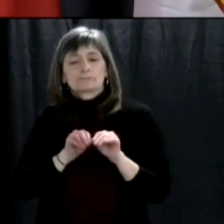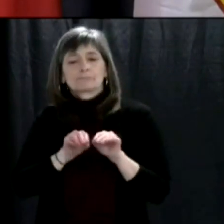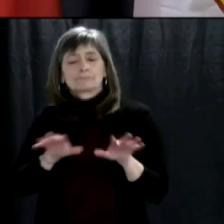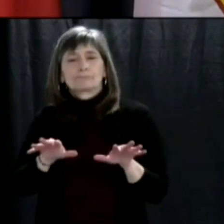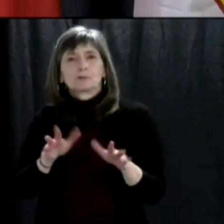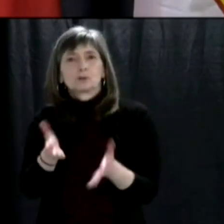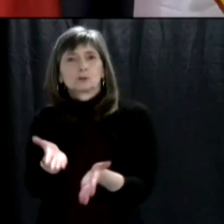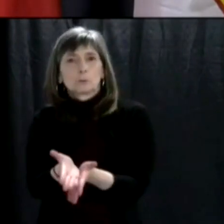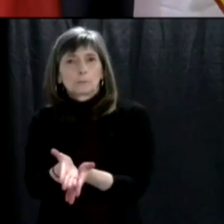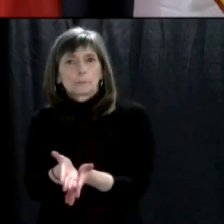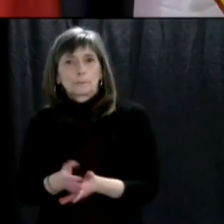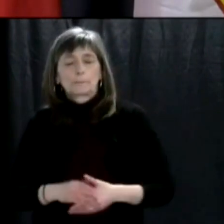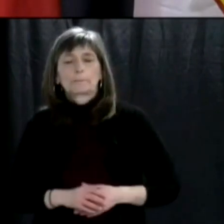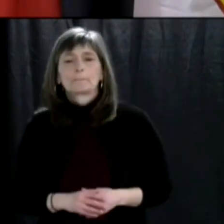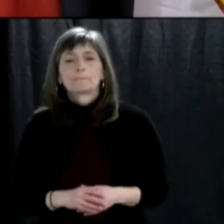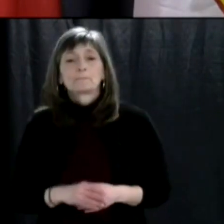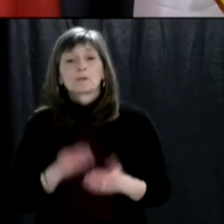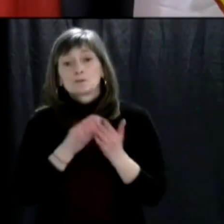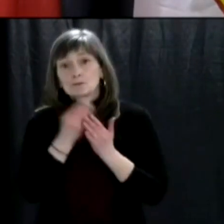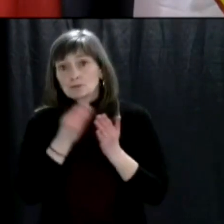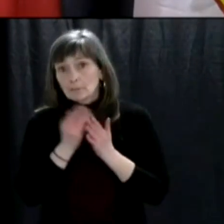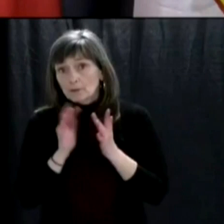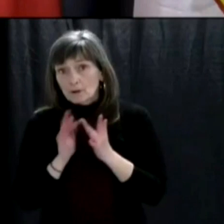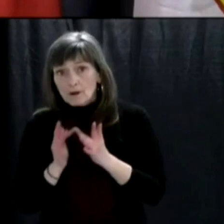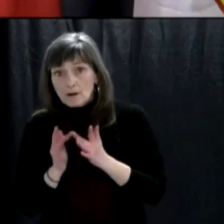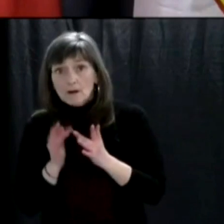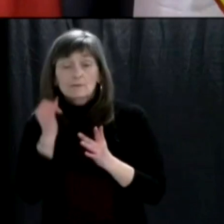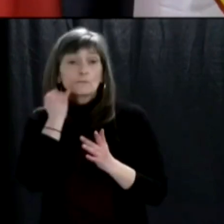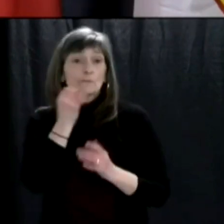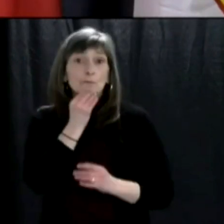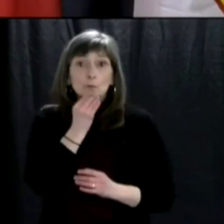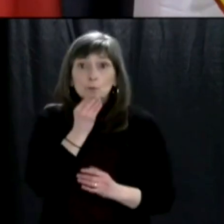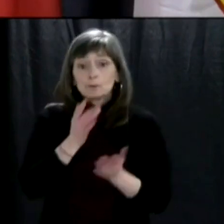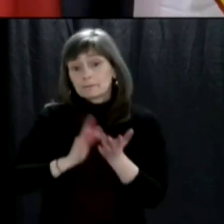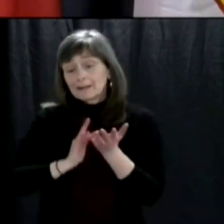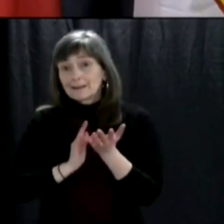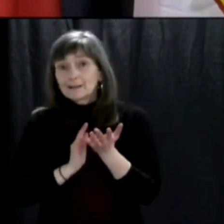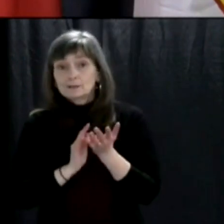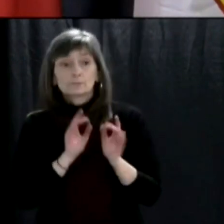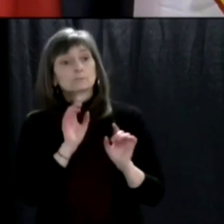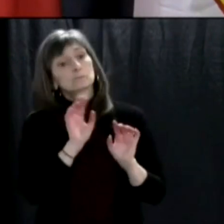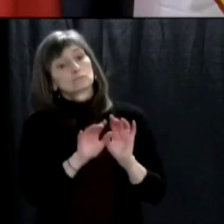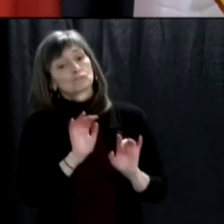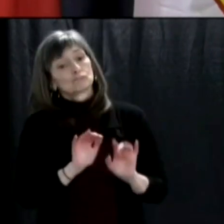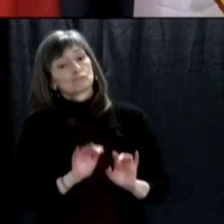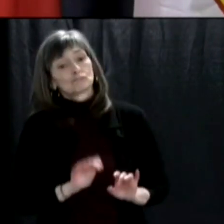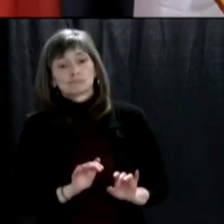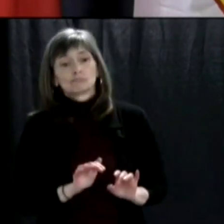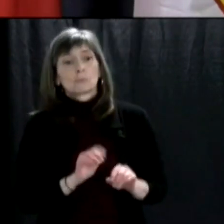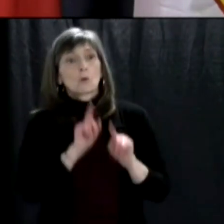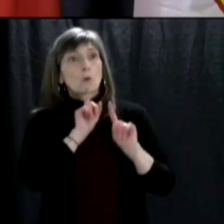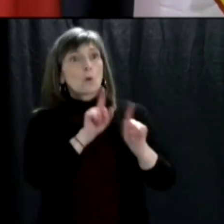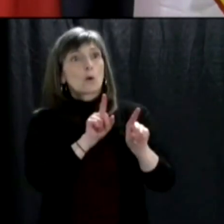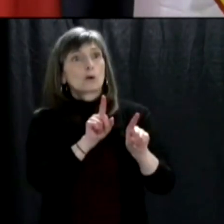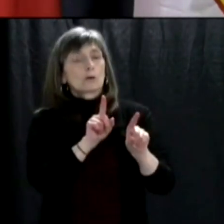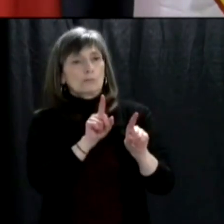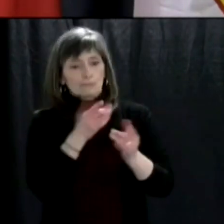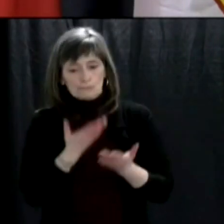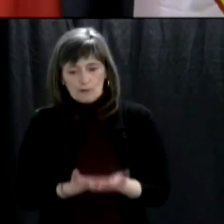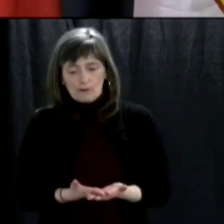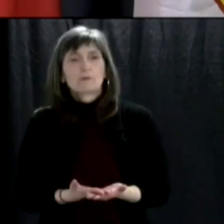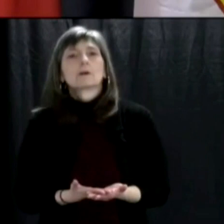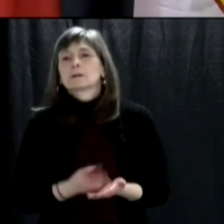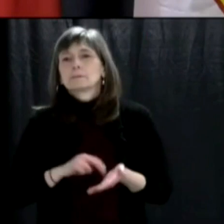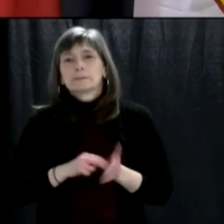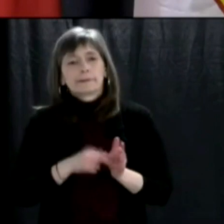COVID-19. Shopping online for those essential services helps us stopping the spread and slowing the